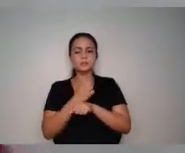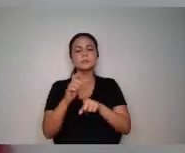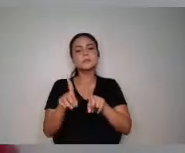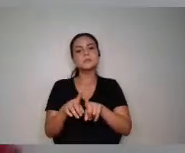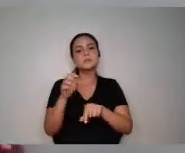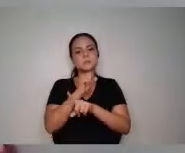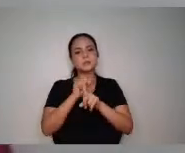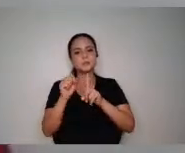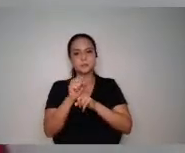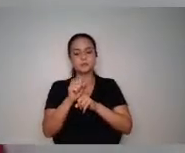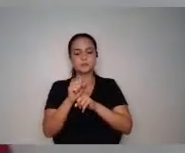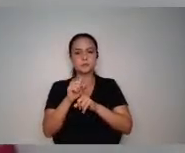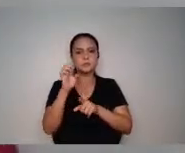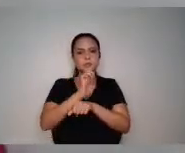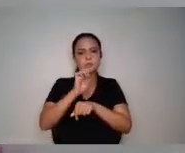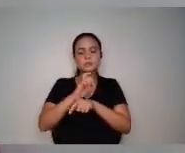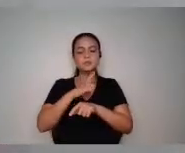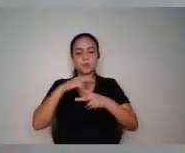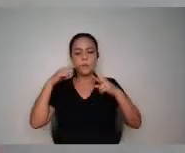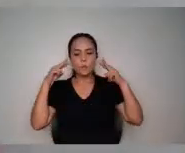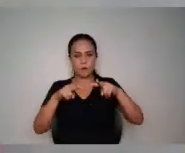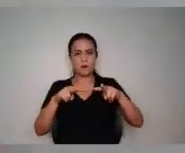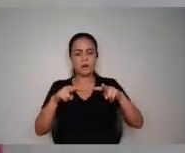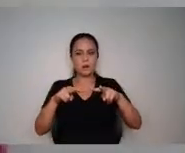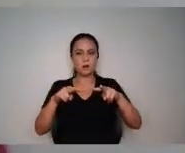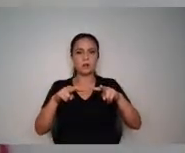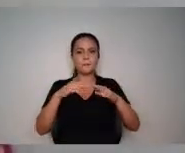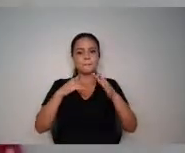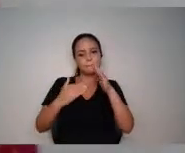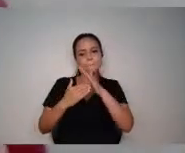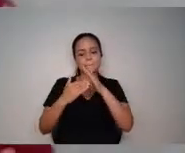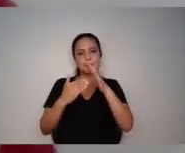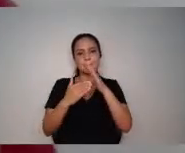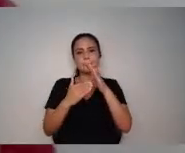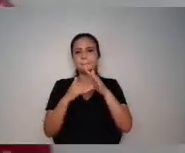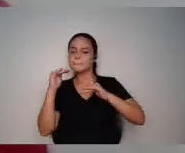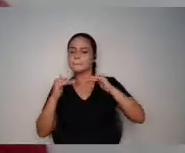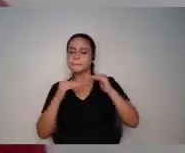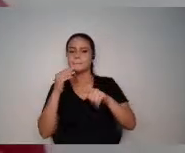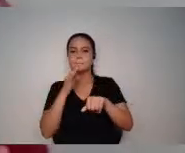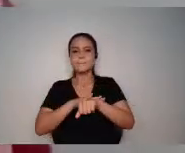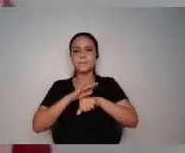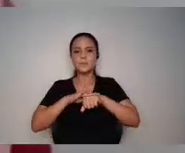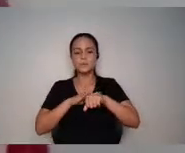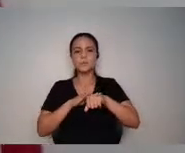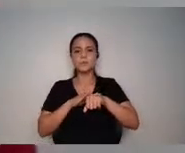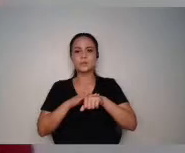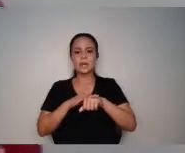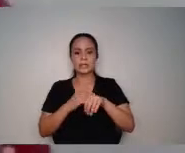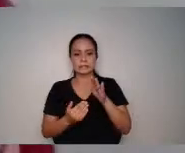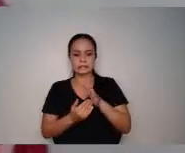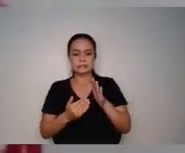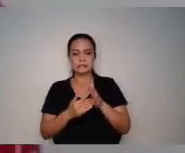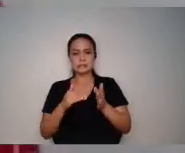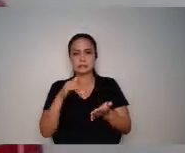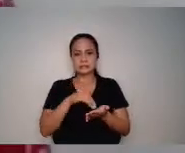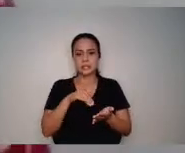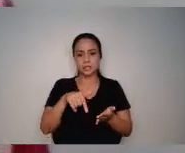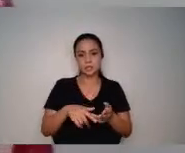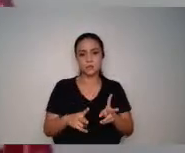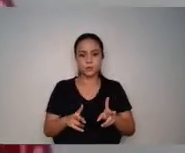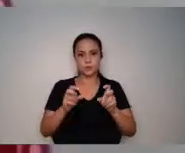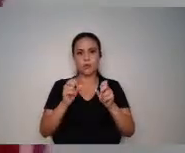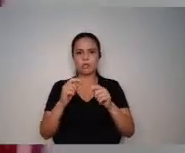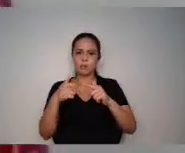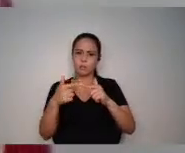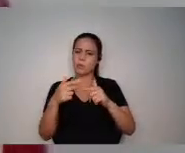state has to look at the long term, and society with the state, and say, you know what, up to this point you